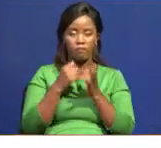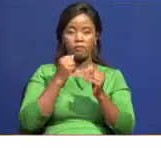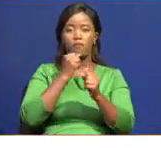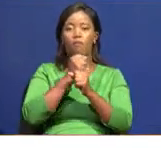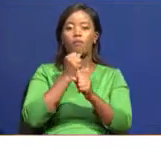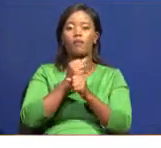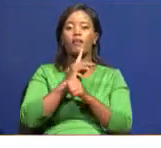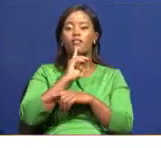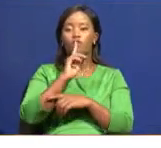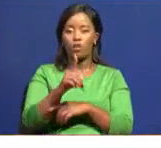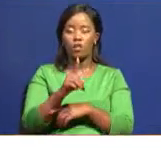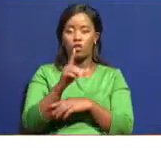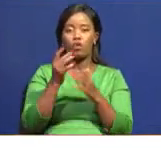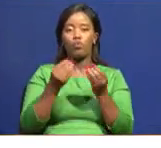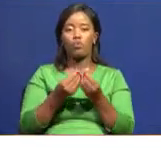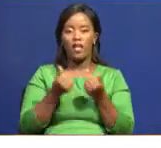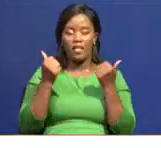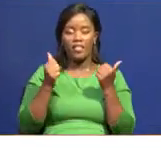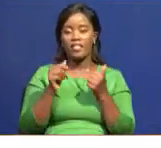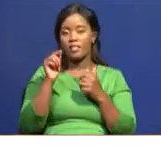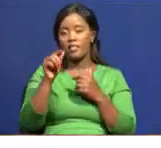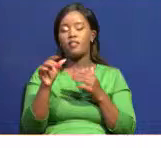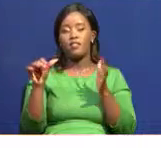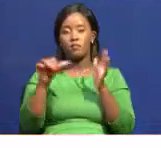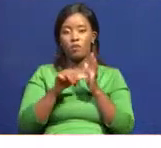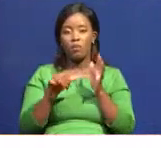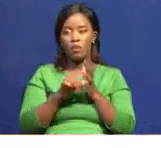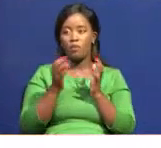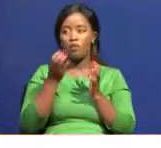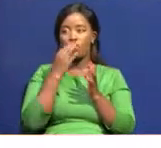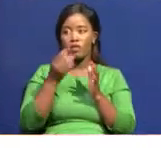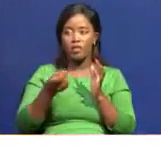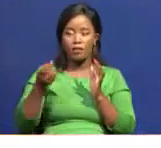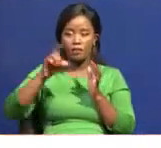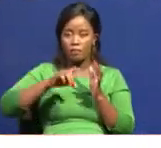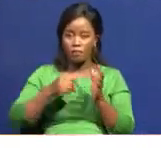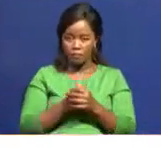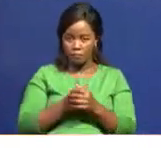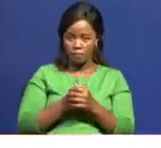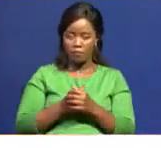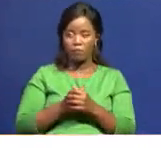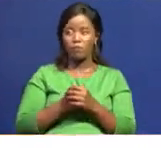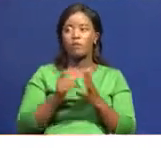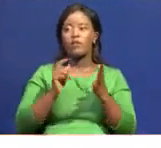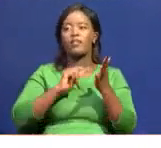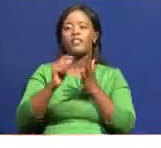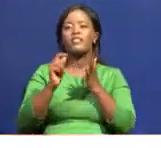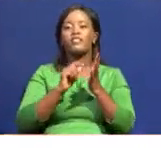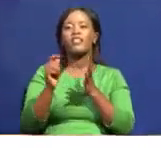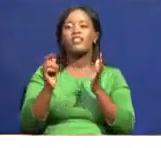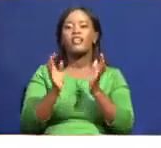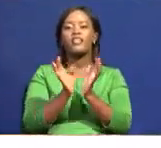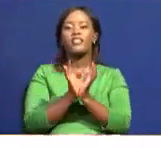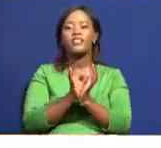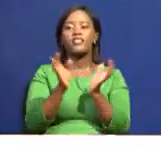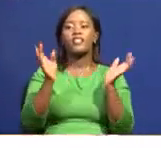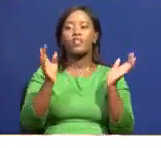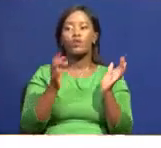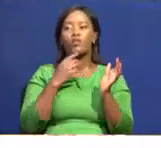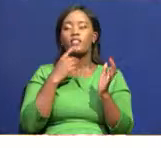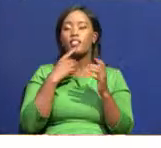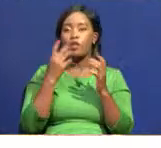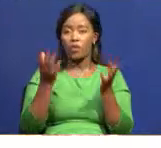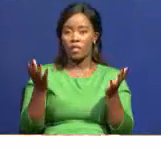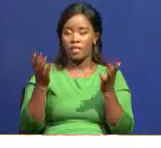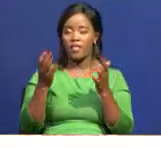that we address these rising food inflation. COMESA Secretary General Chileshe Mpundu Kapwepwe said that with